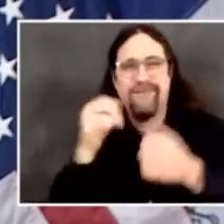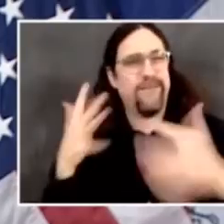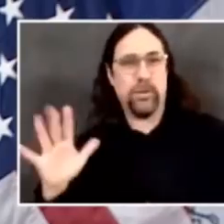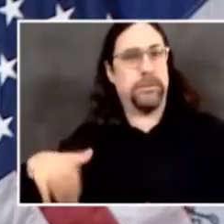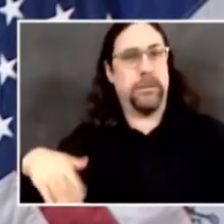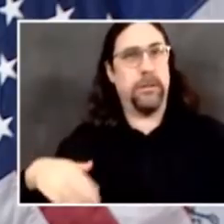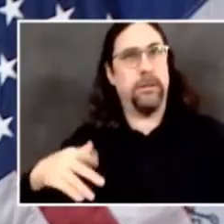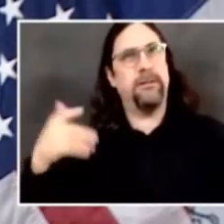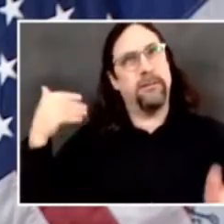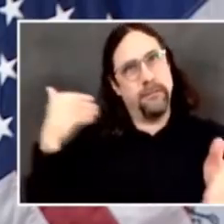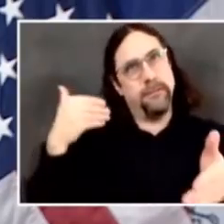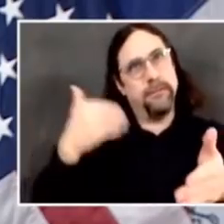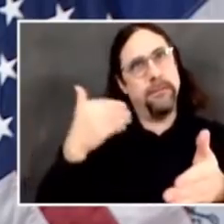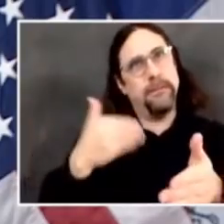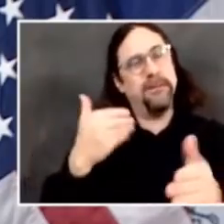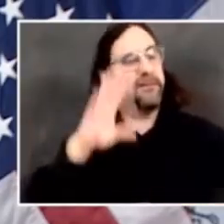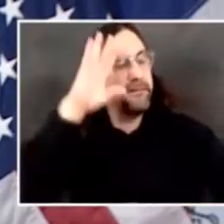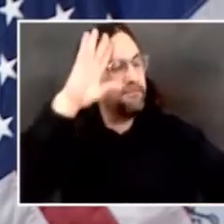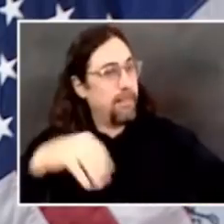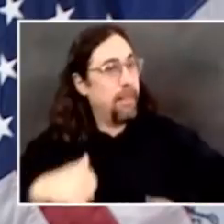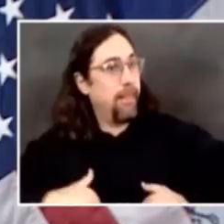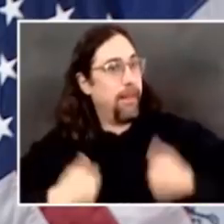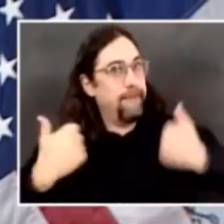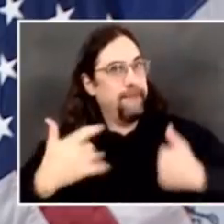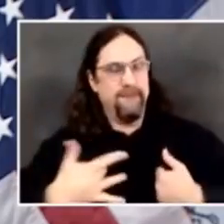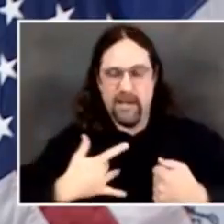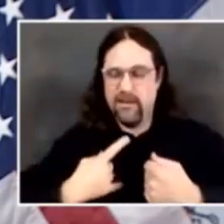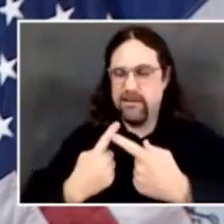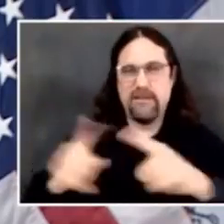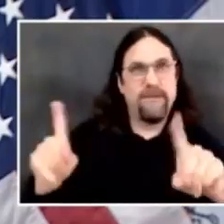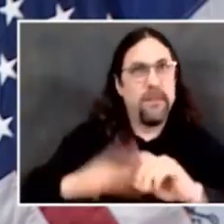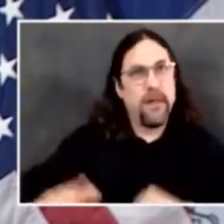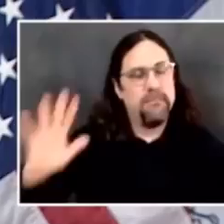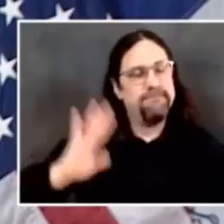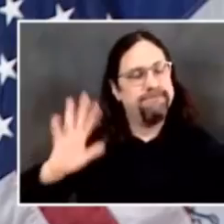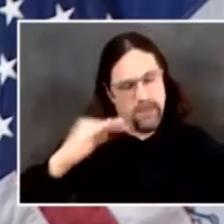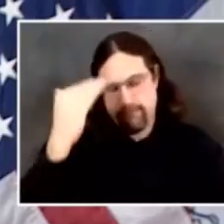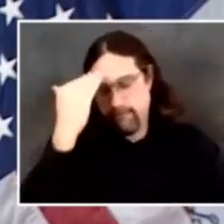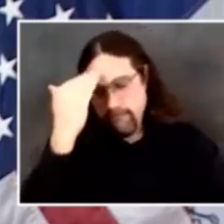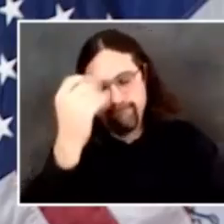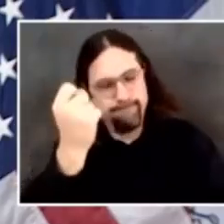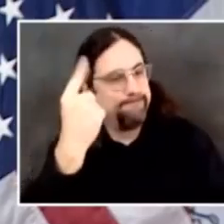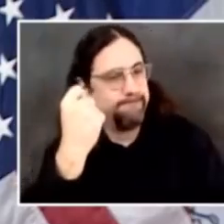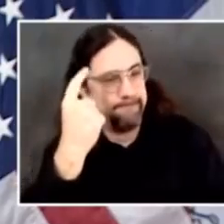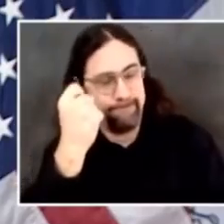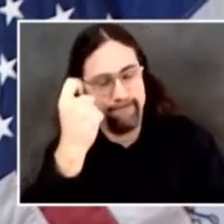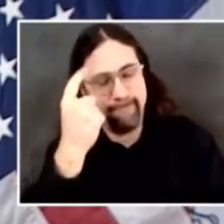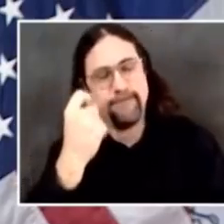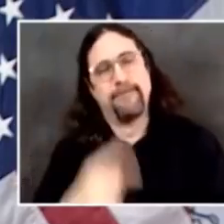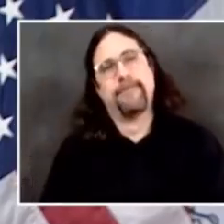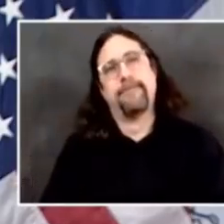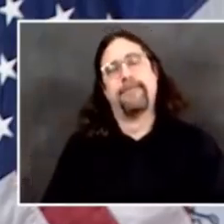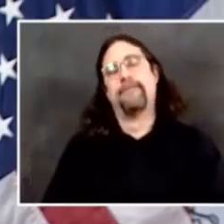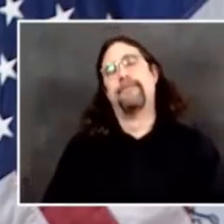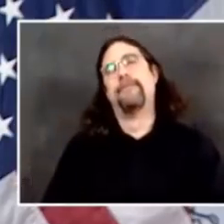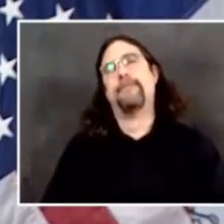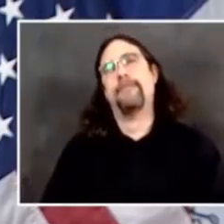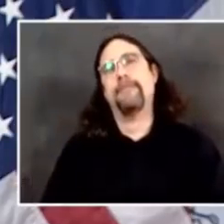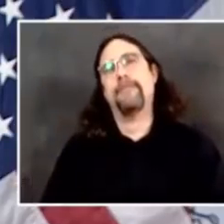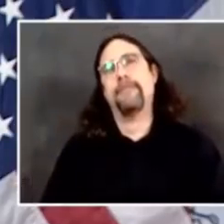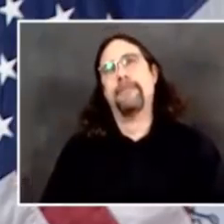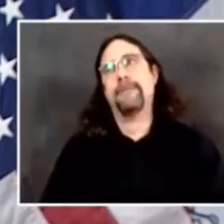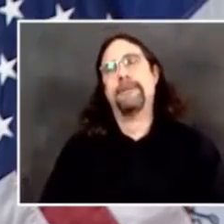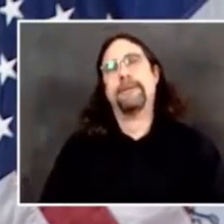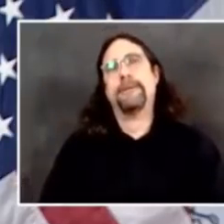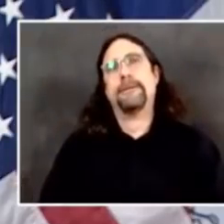But for most people, they're going about their lives seeing something better. However, not so